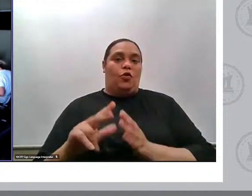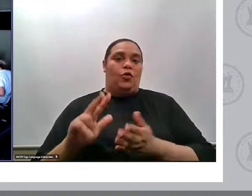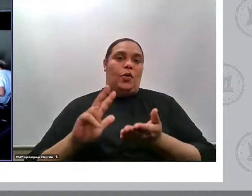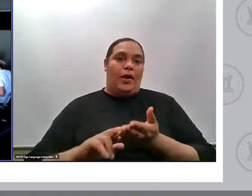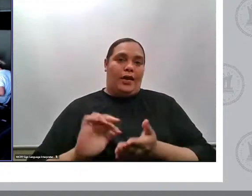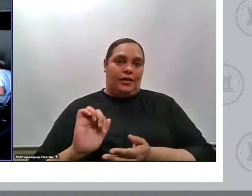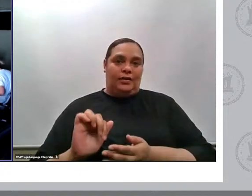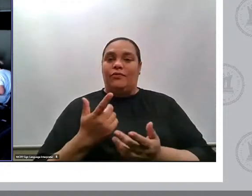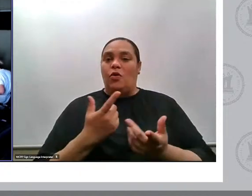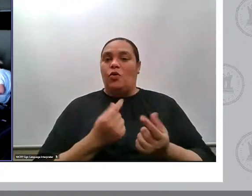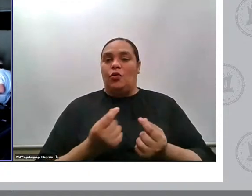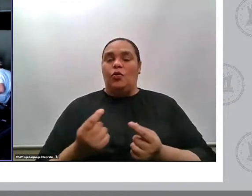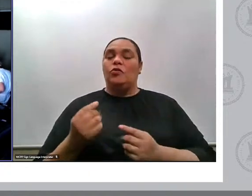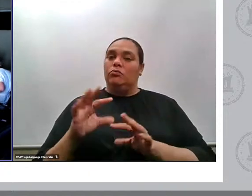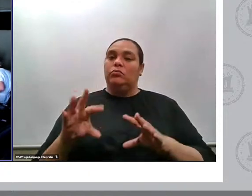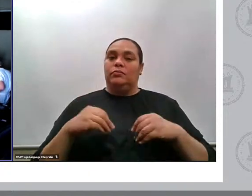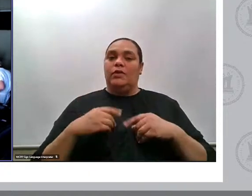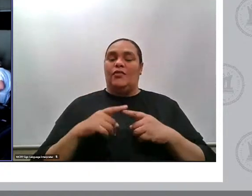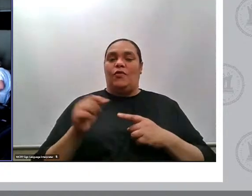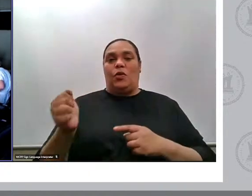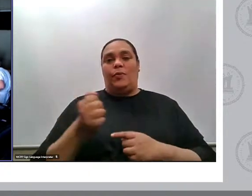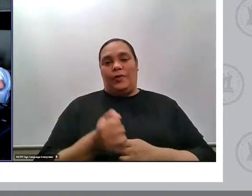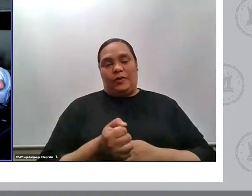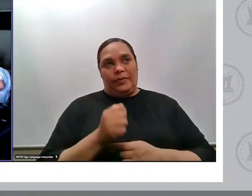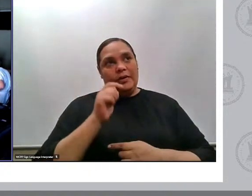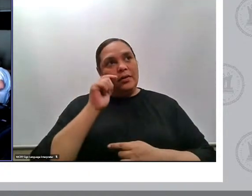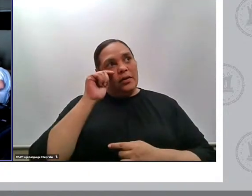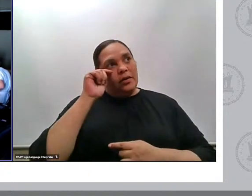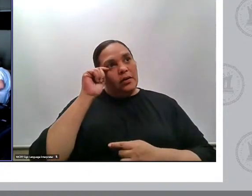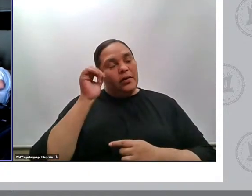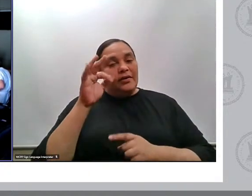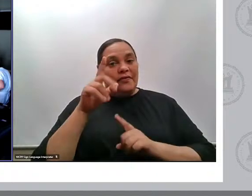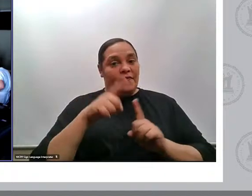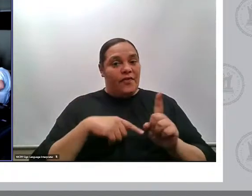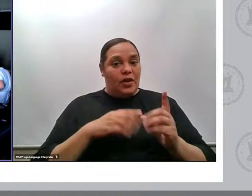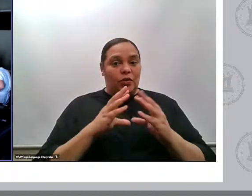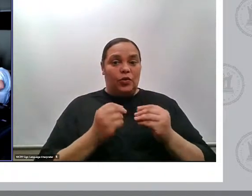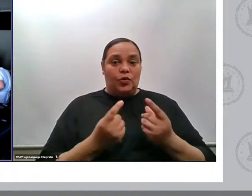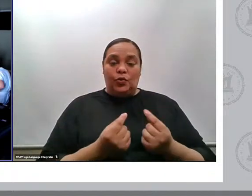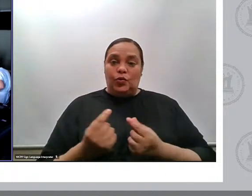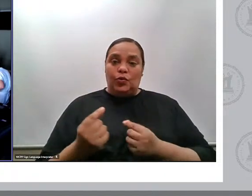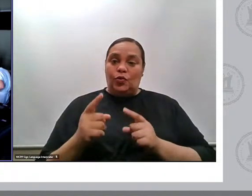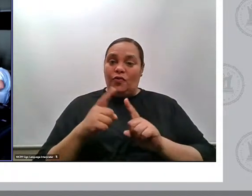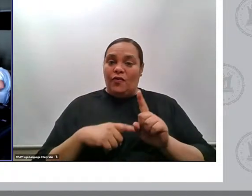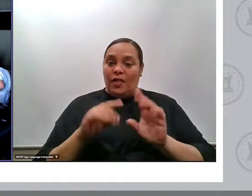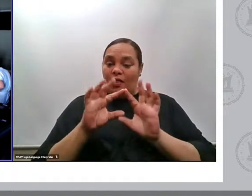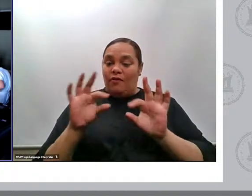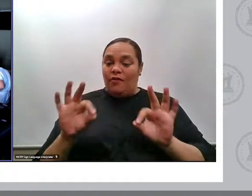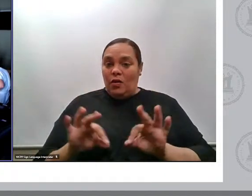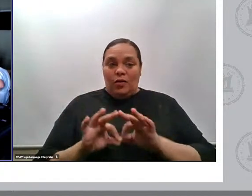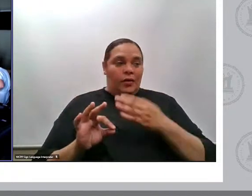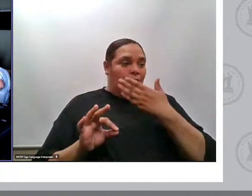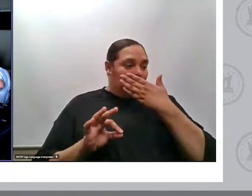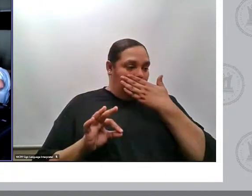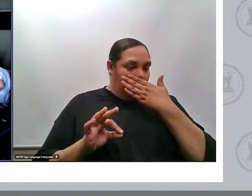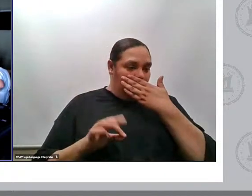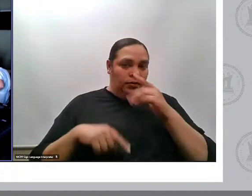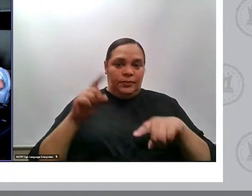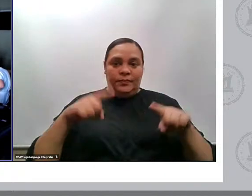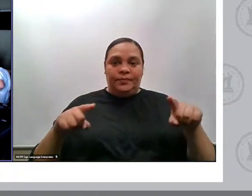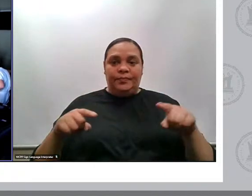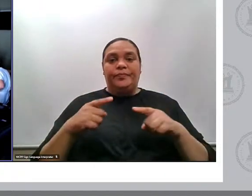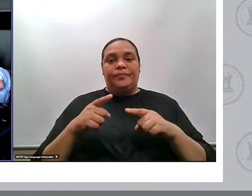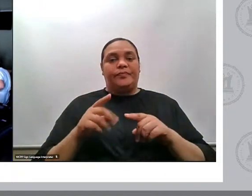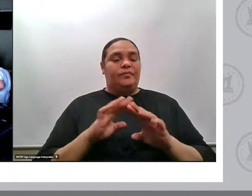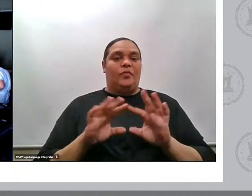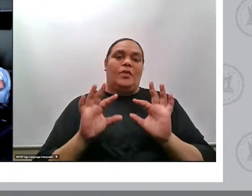in order to be eligible for appointment. Failure to submit a completed application form renders the application